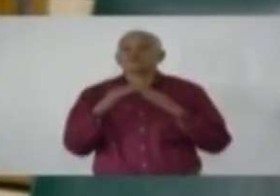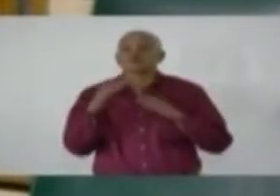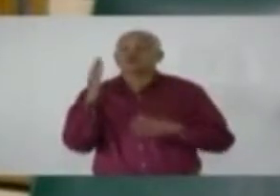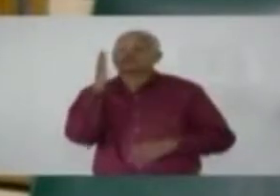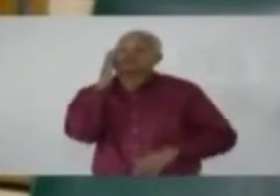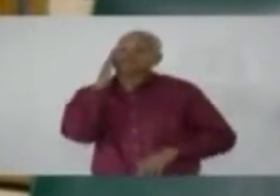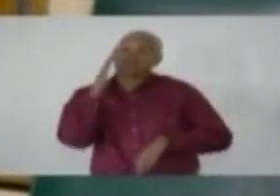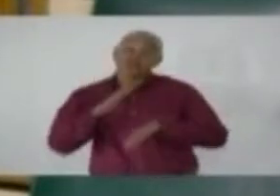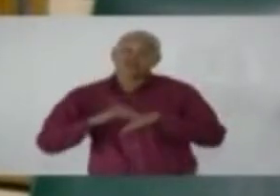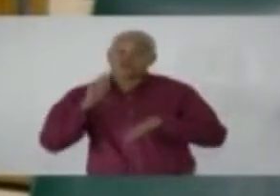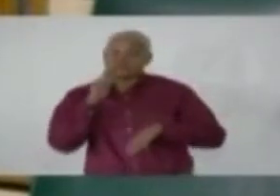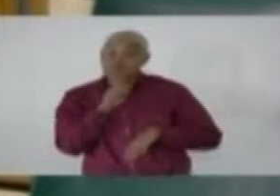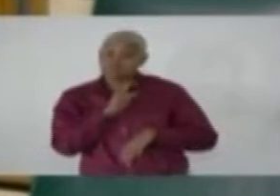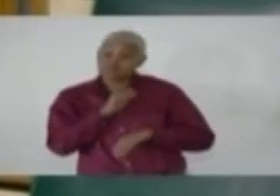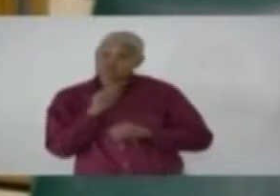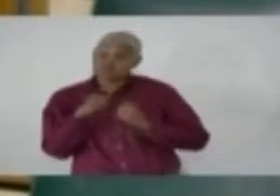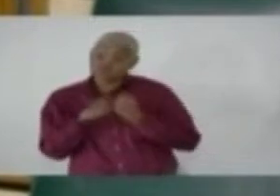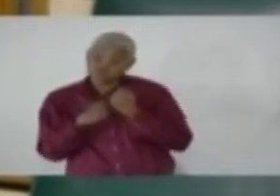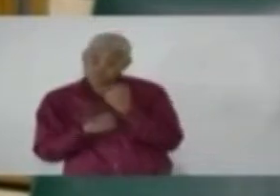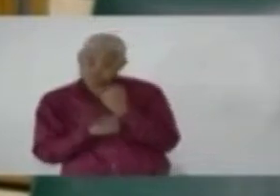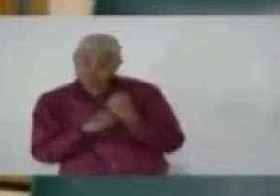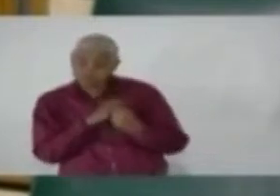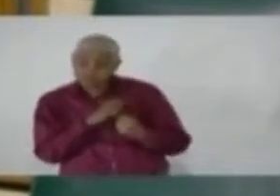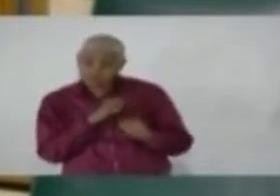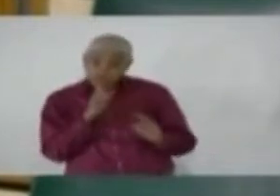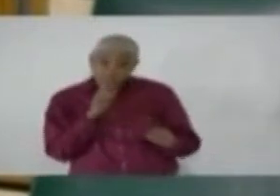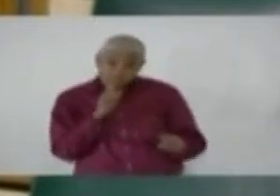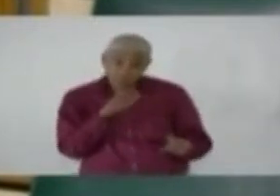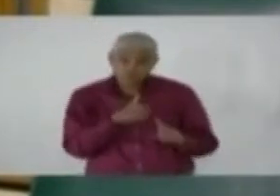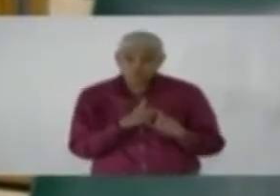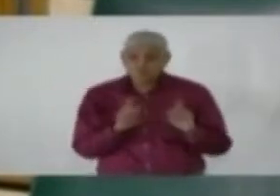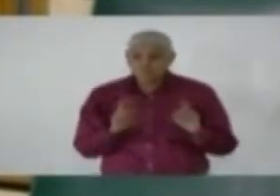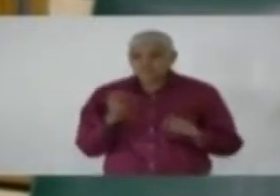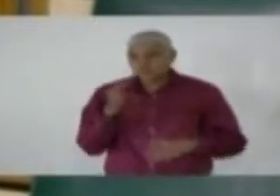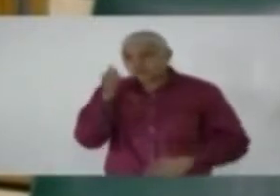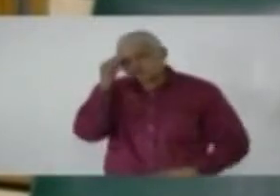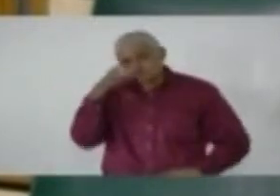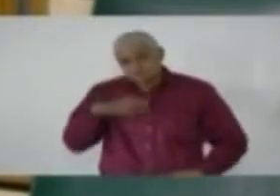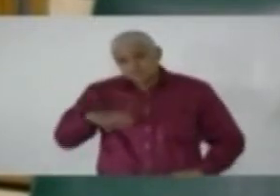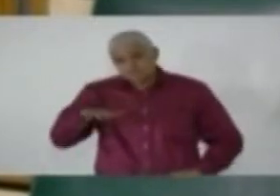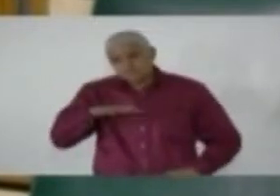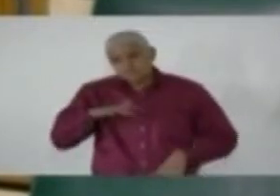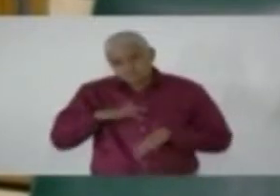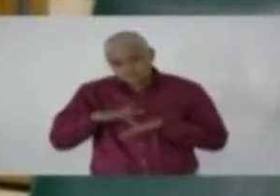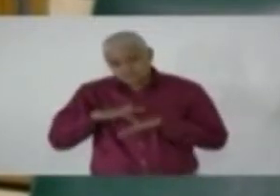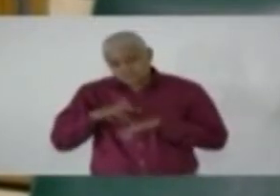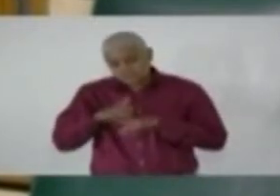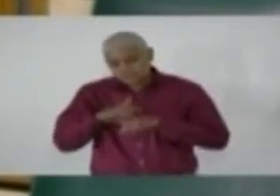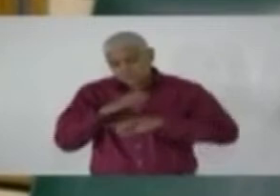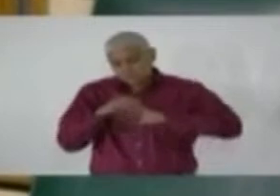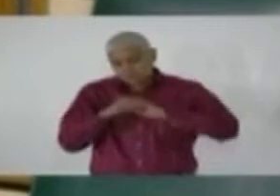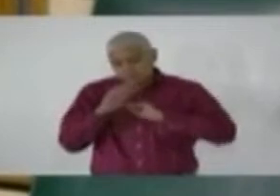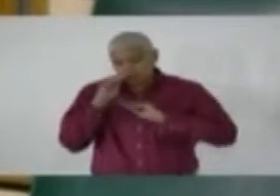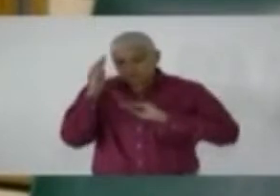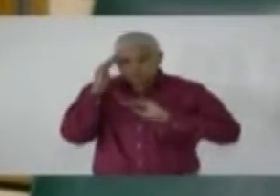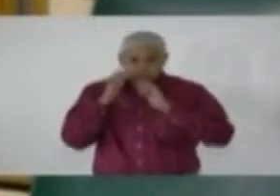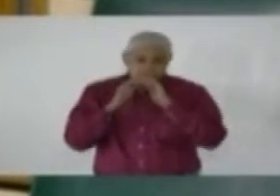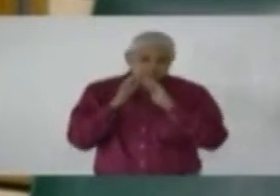for police support and police responded to deal with gunmen in the space. We know the difficulties of the